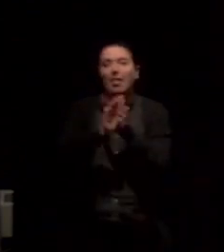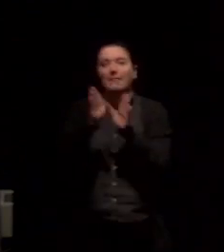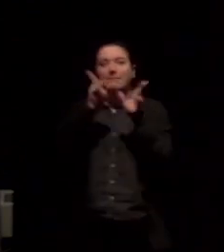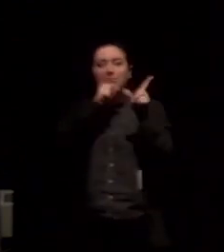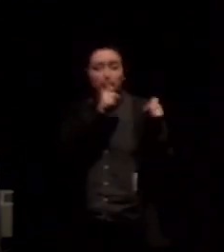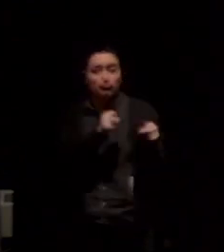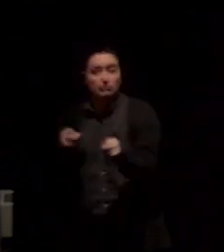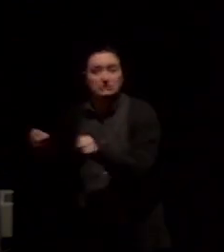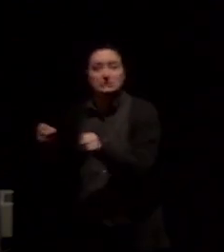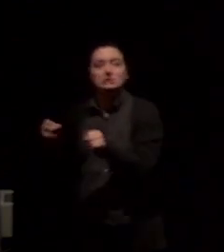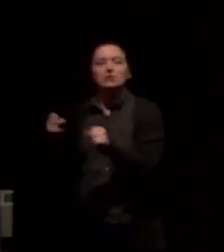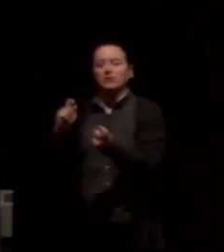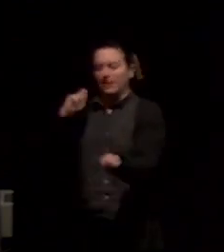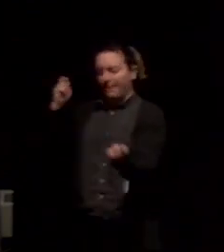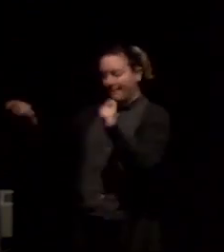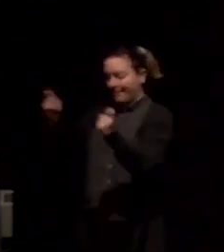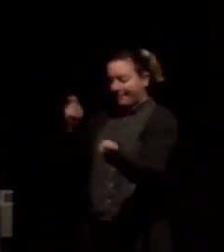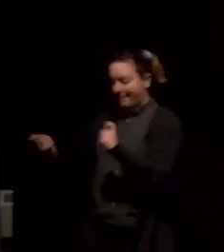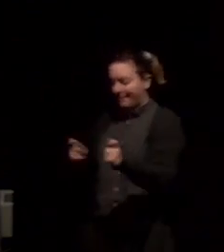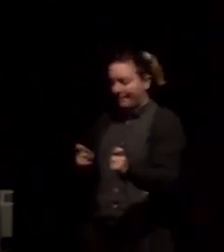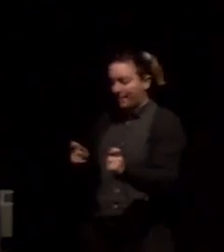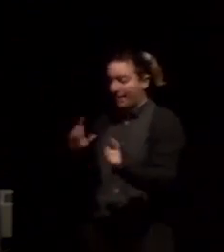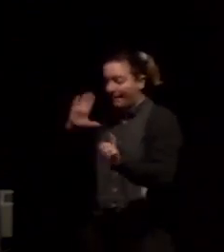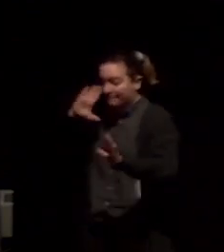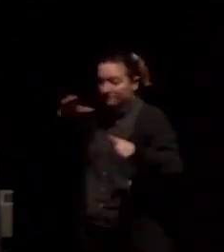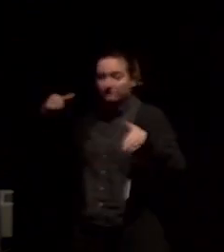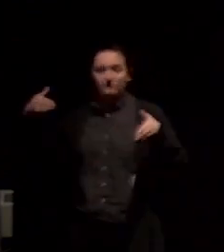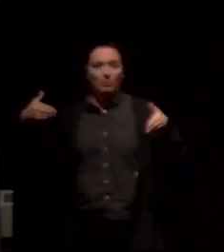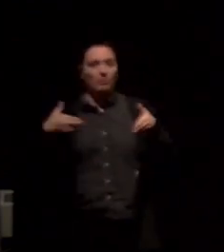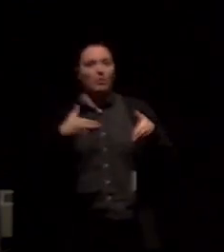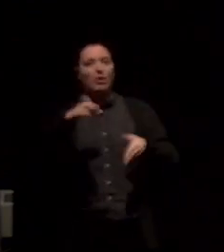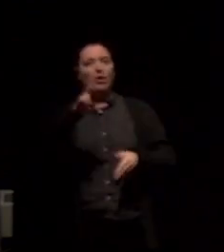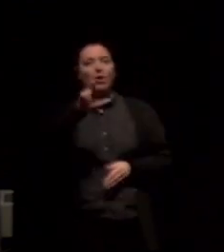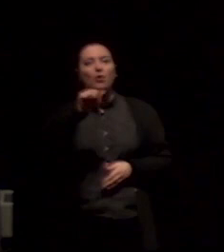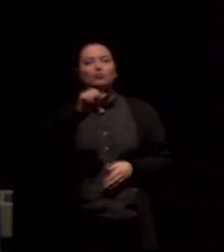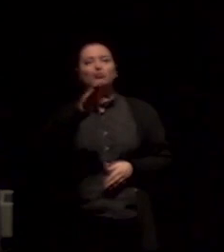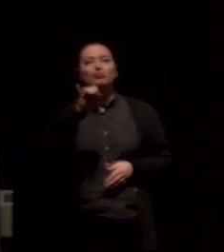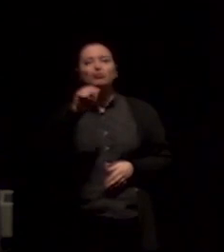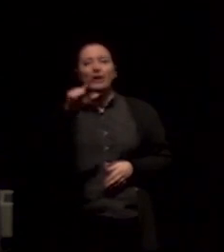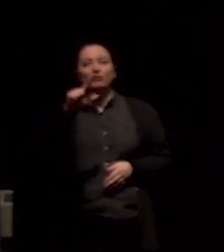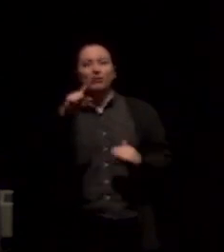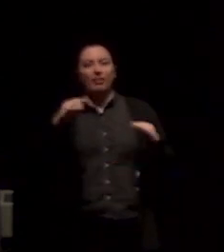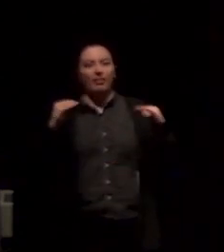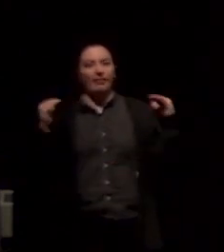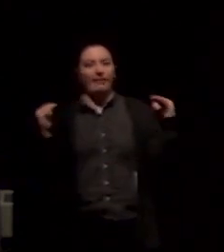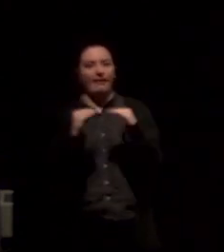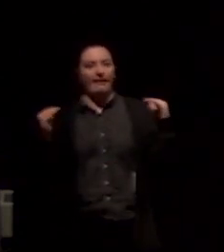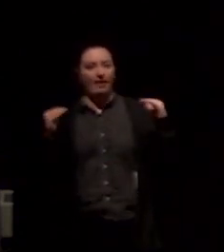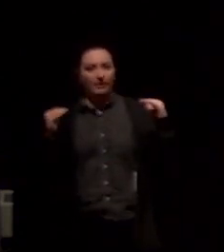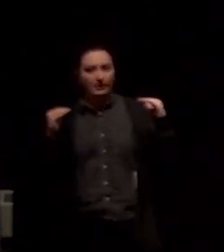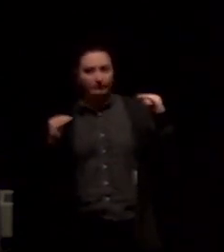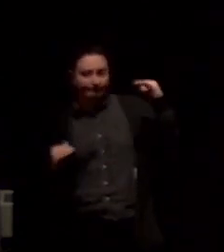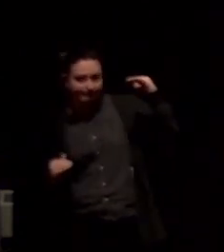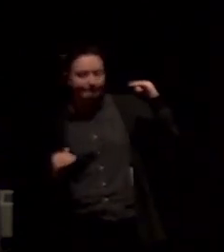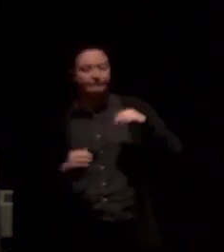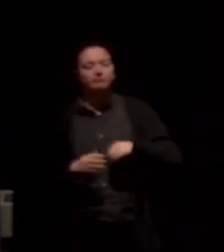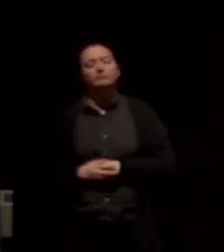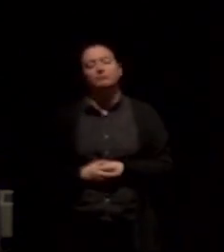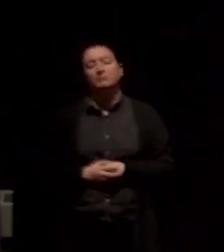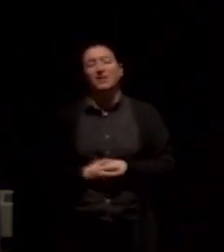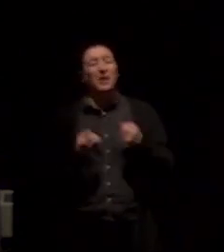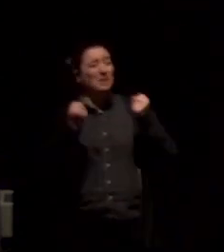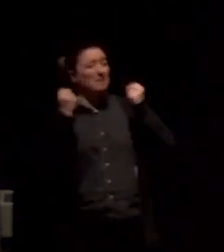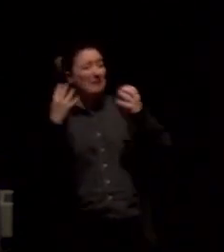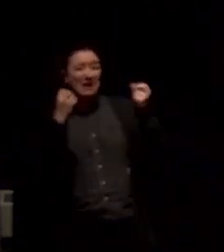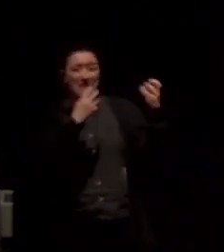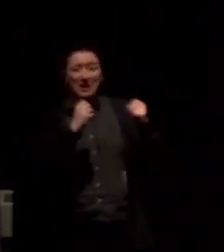focus around racial equity. And it was the belief that with all the disparities and all the barriers in our state, so many of them are